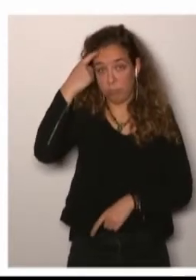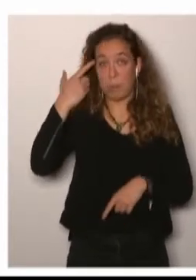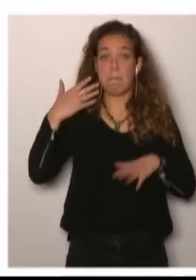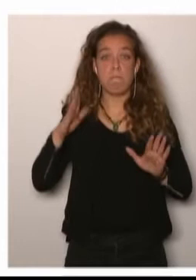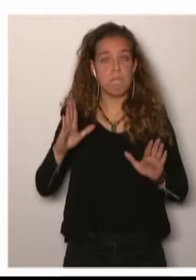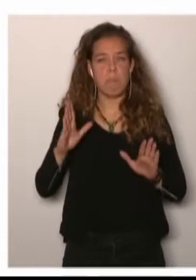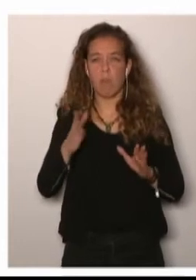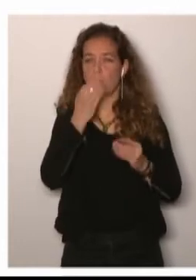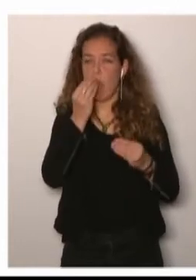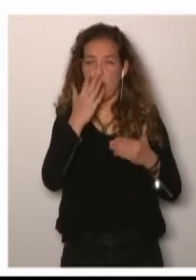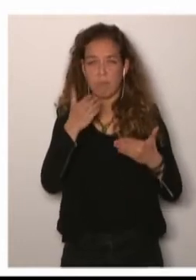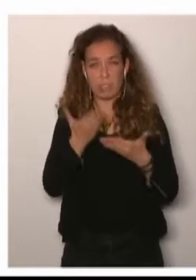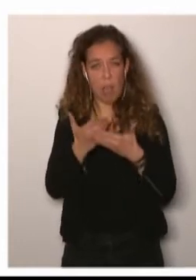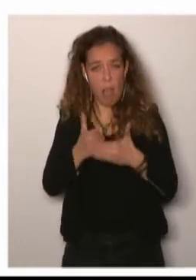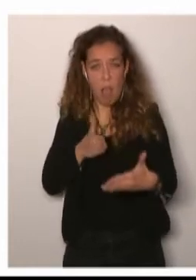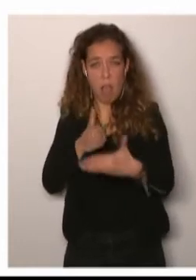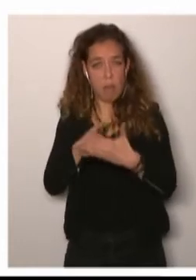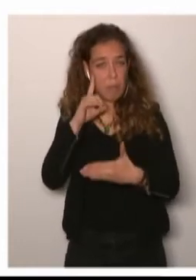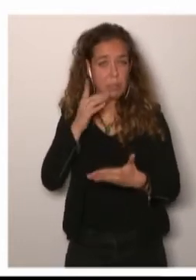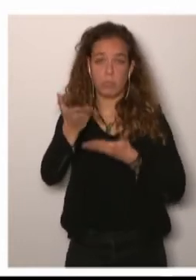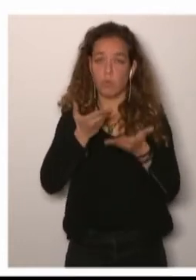between regulators. And